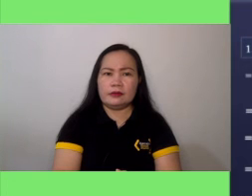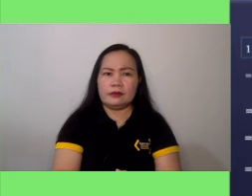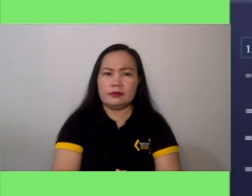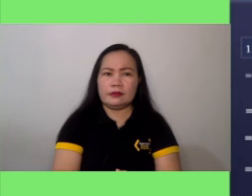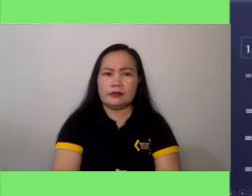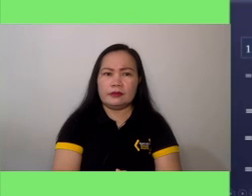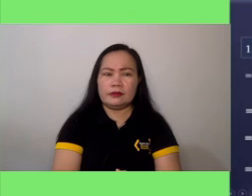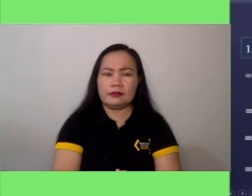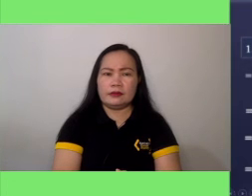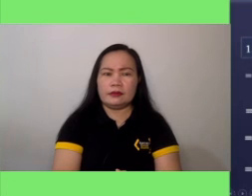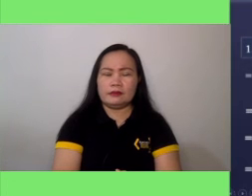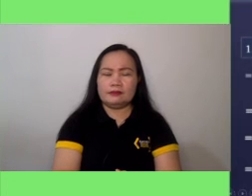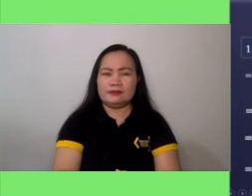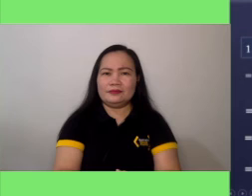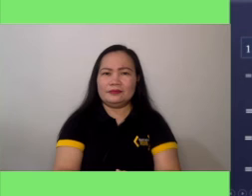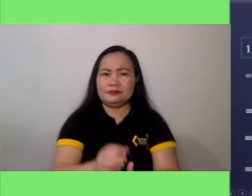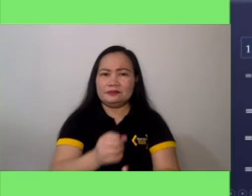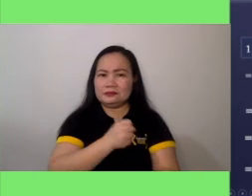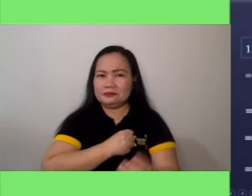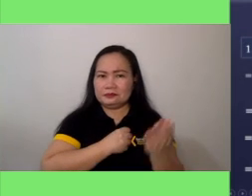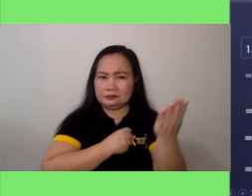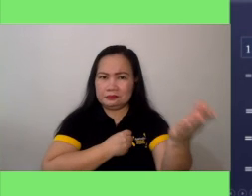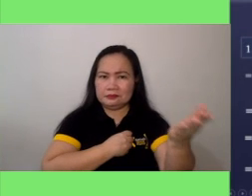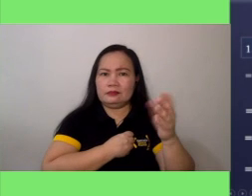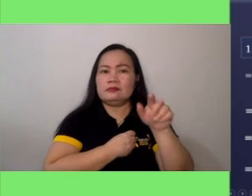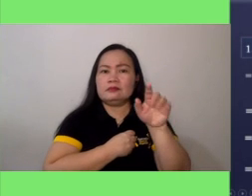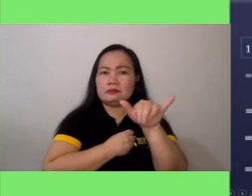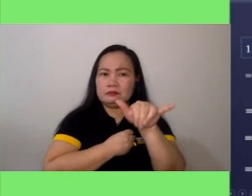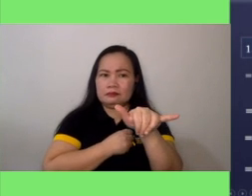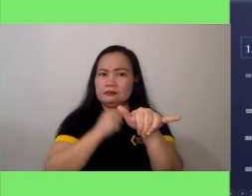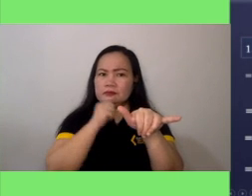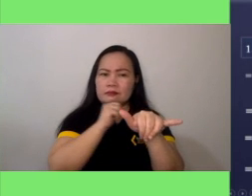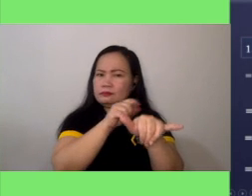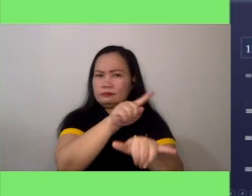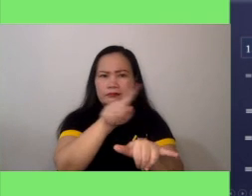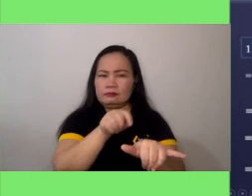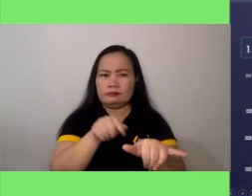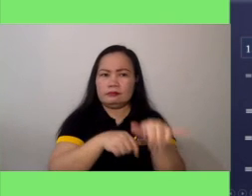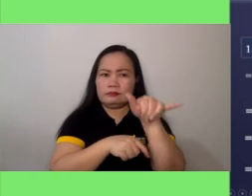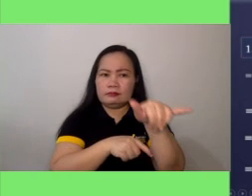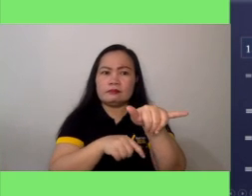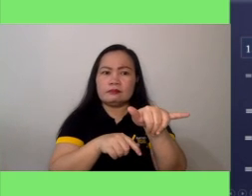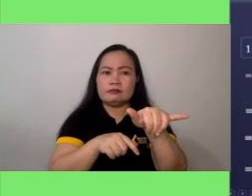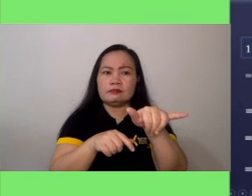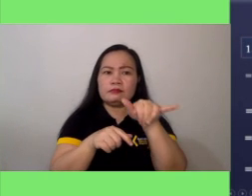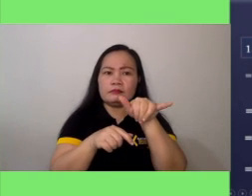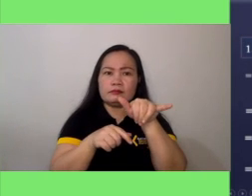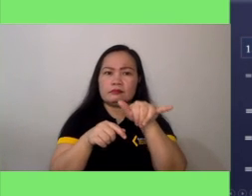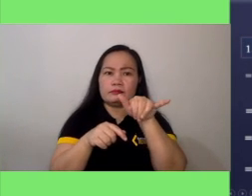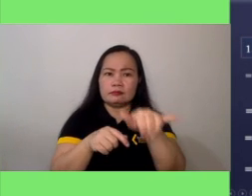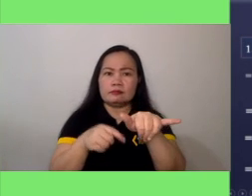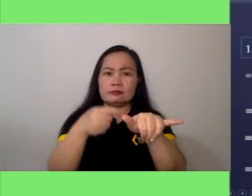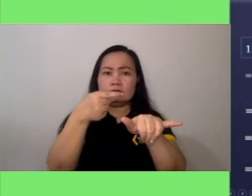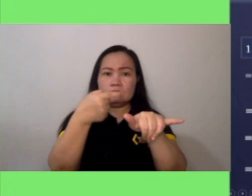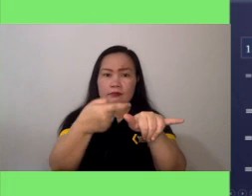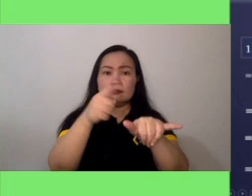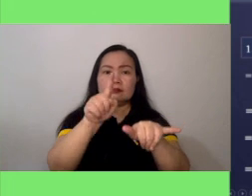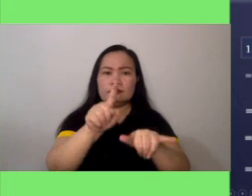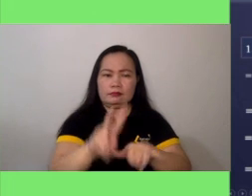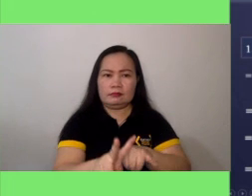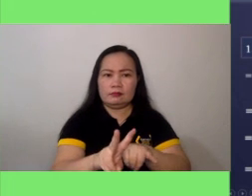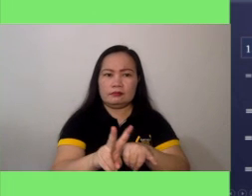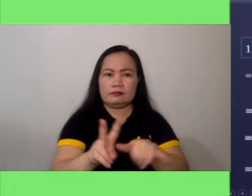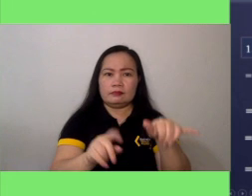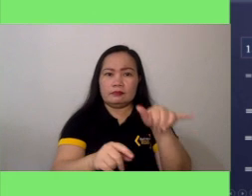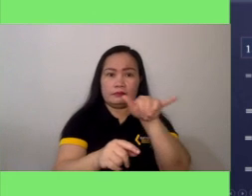Okay, so y dapat yun ha. So, y. So, we have here y. So, your y